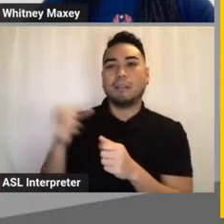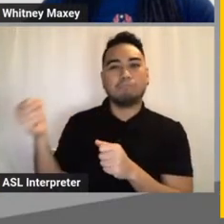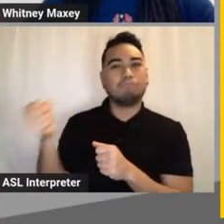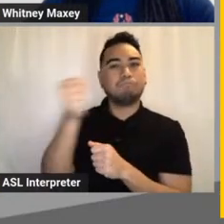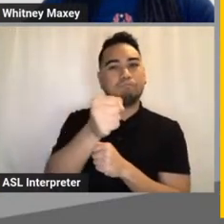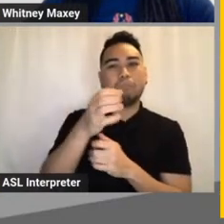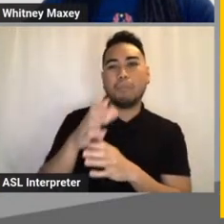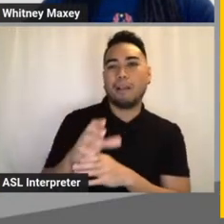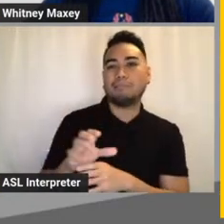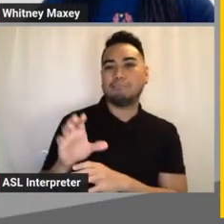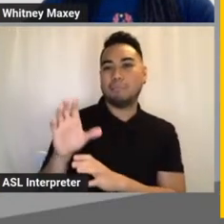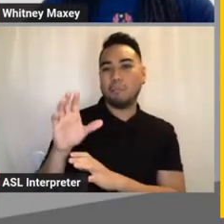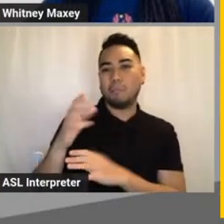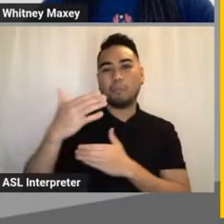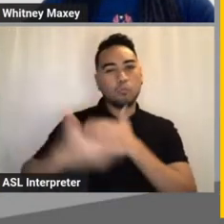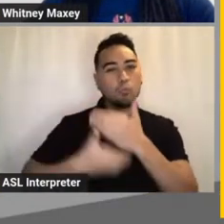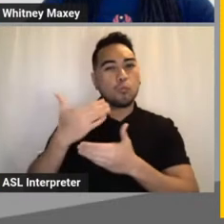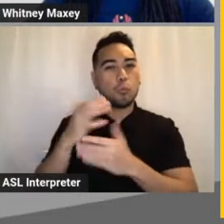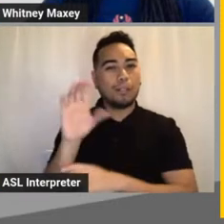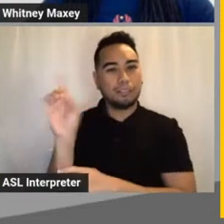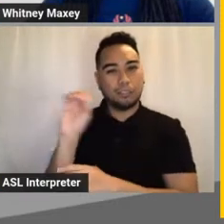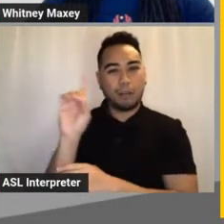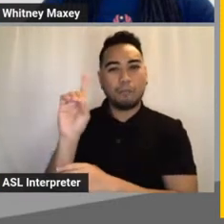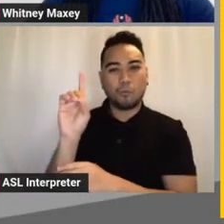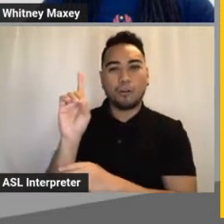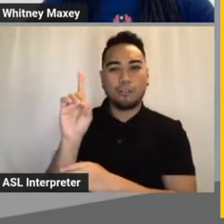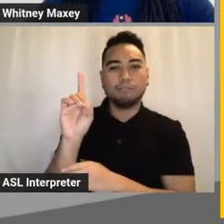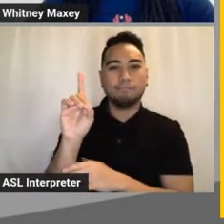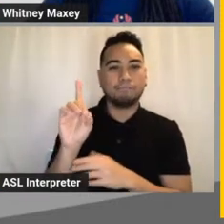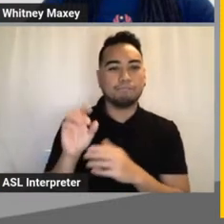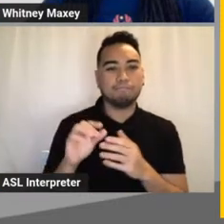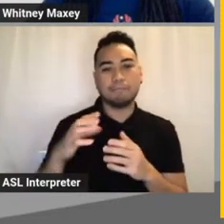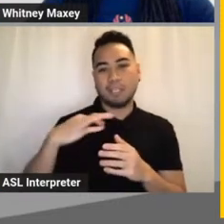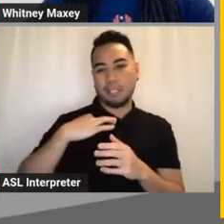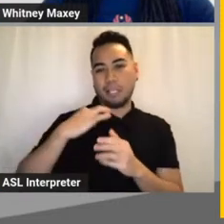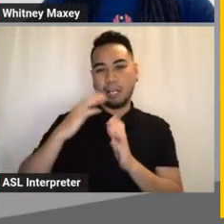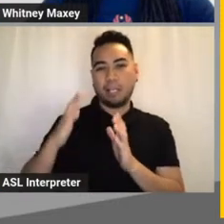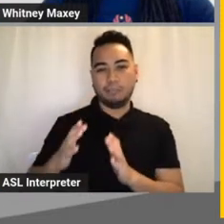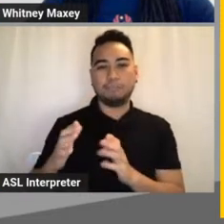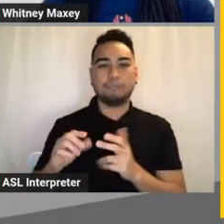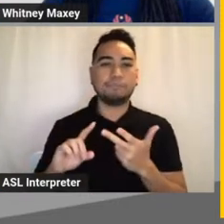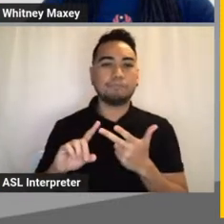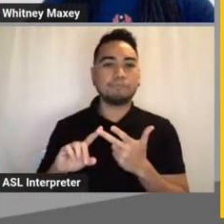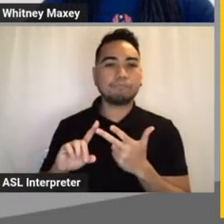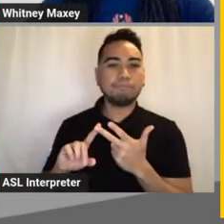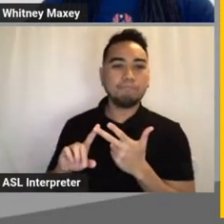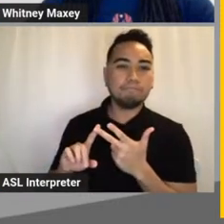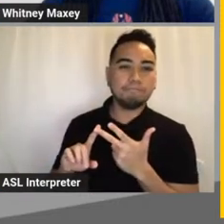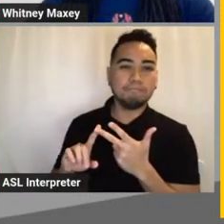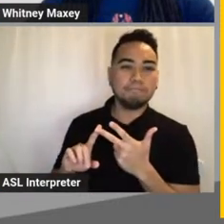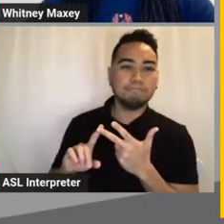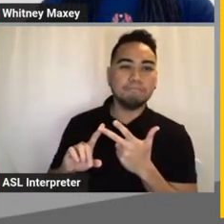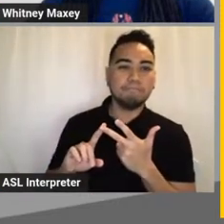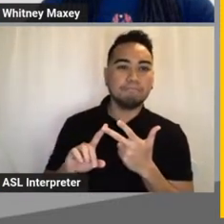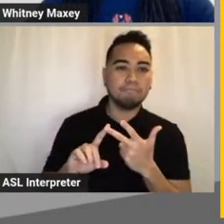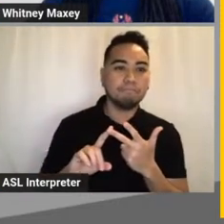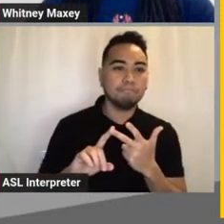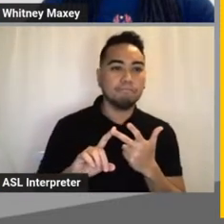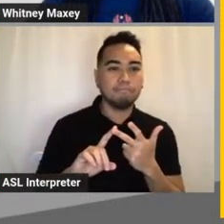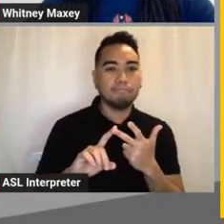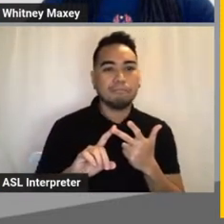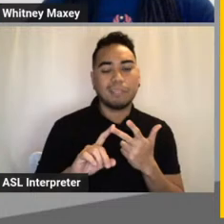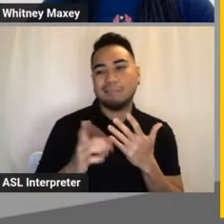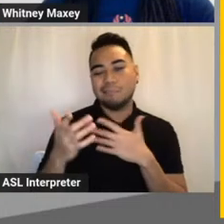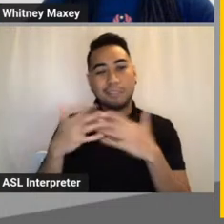progressive champions, and in critical races where necessary, we elect MAGA's Democratic opponents, no matter who